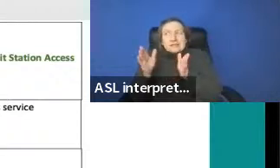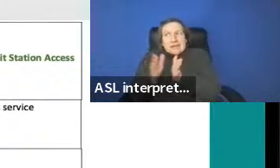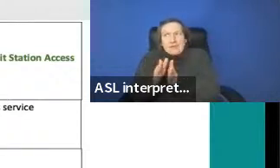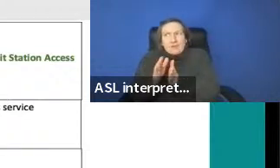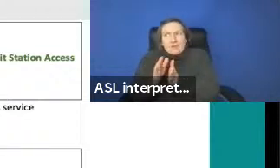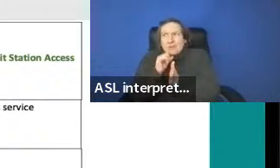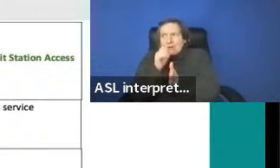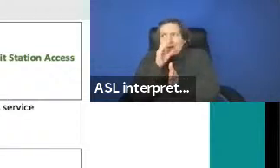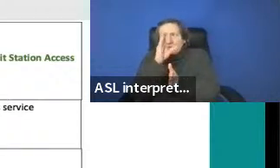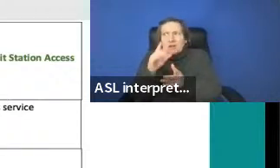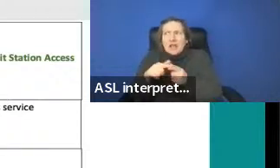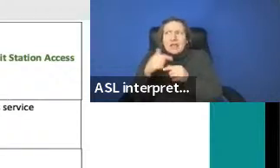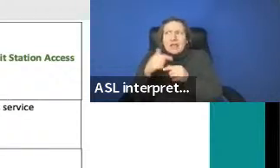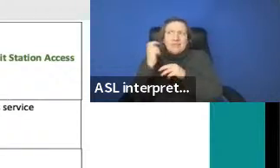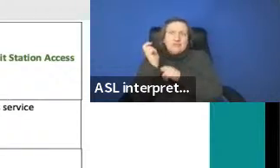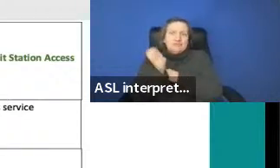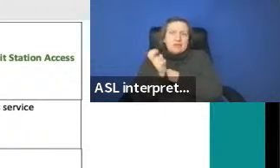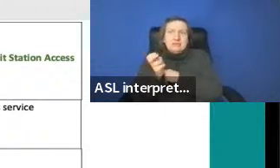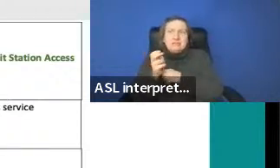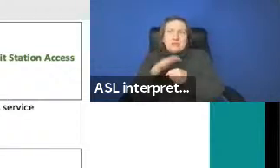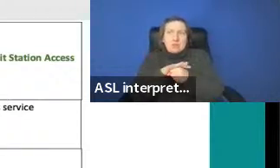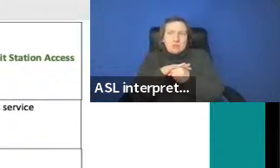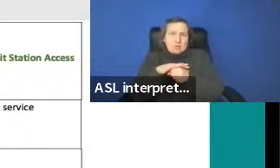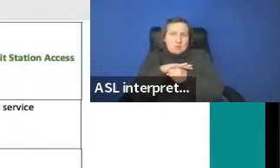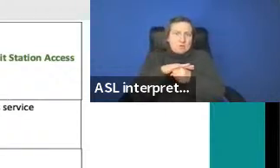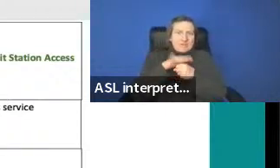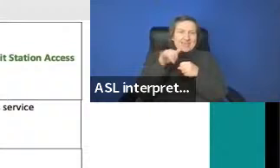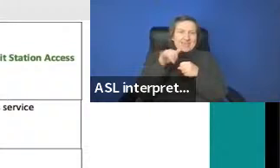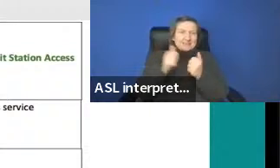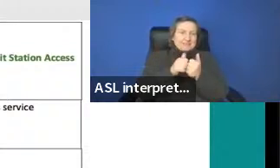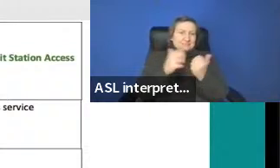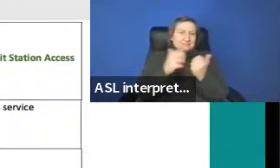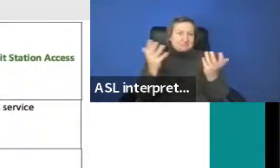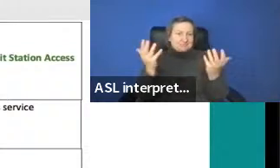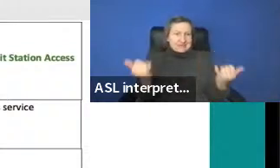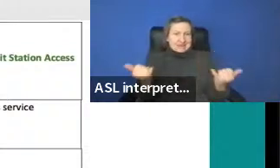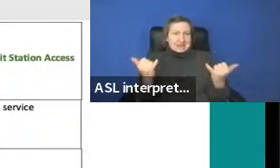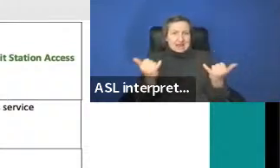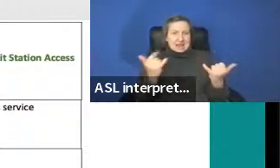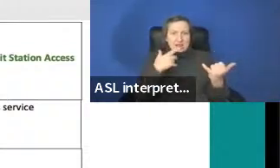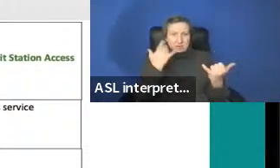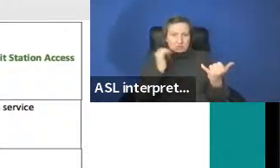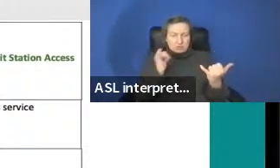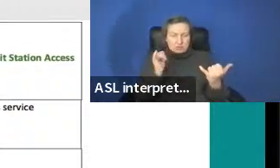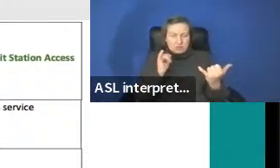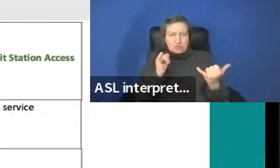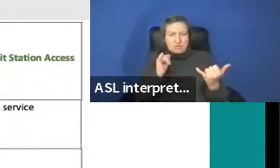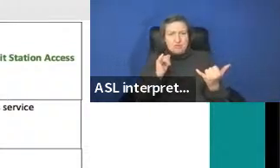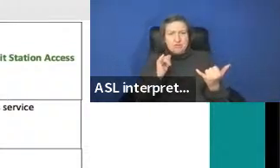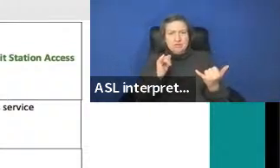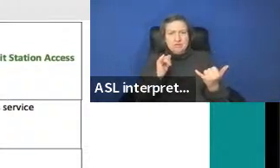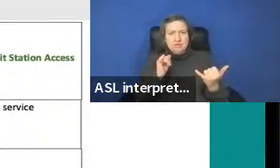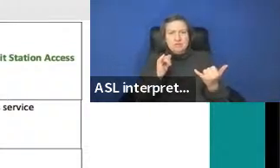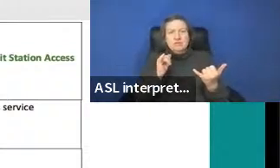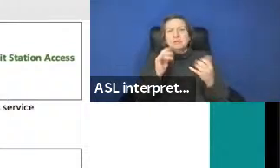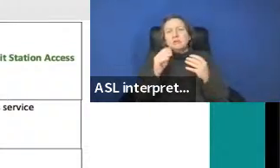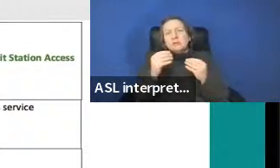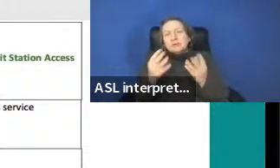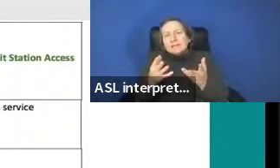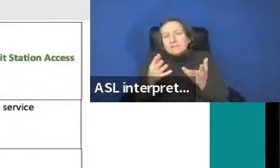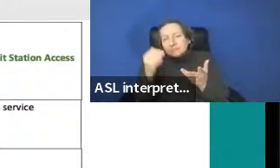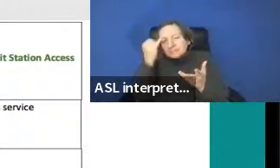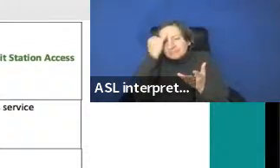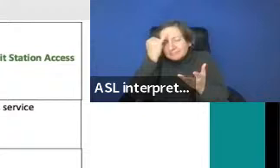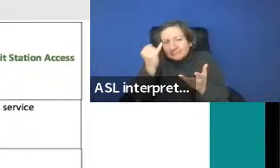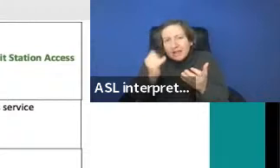is local. So that's what the existing conditions look like. Just to give you a highlight of how